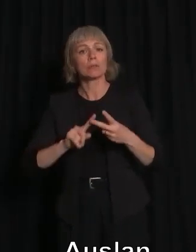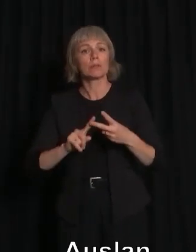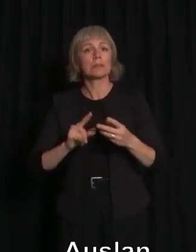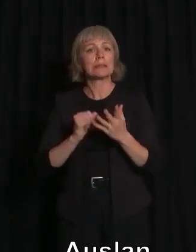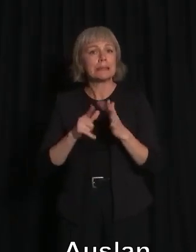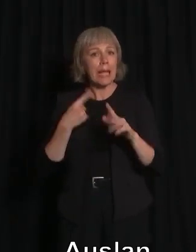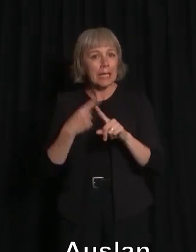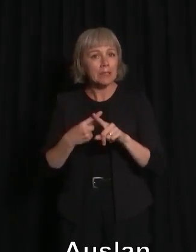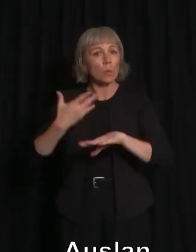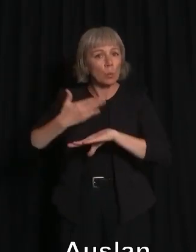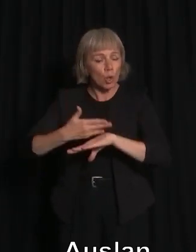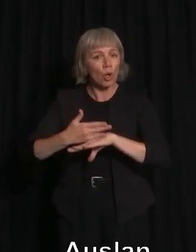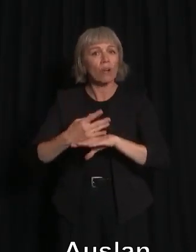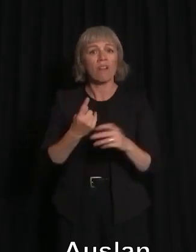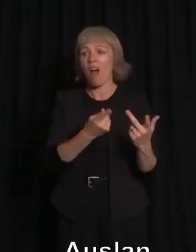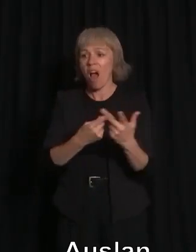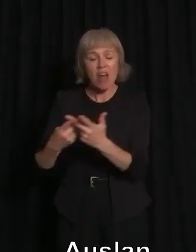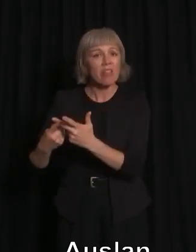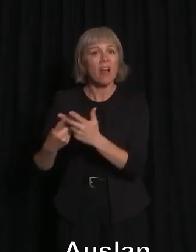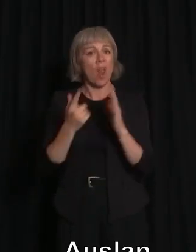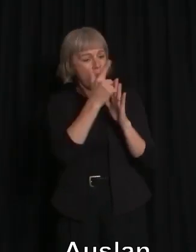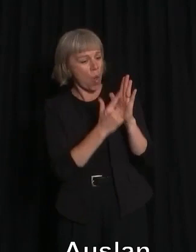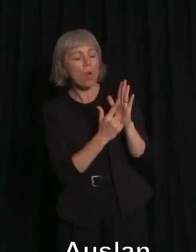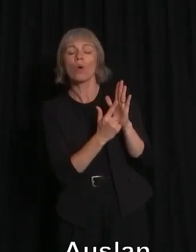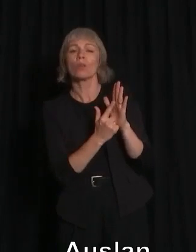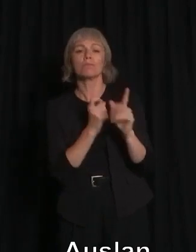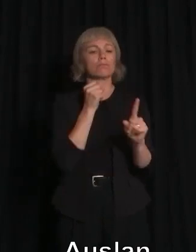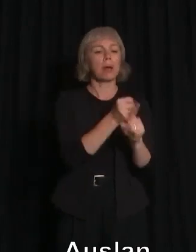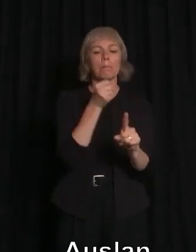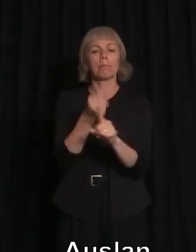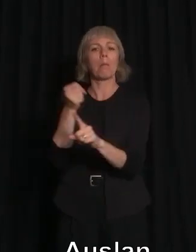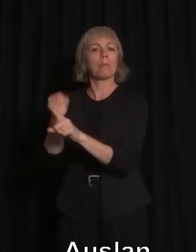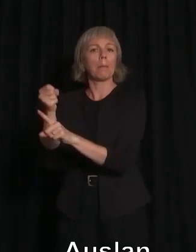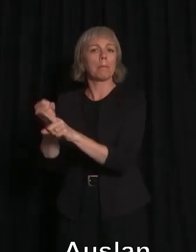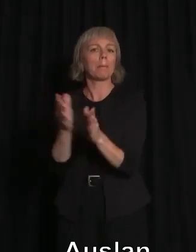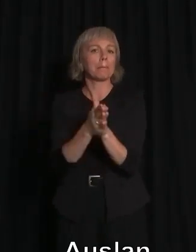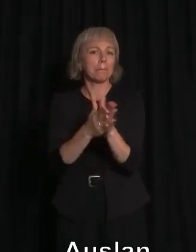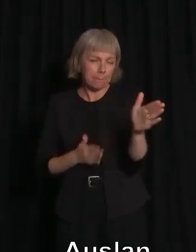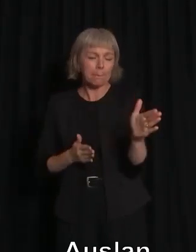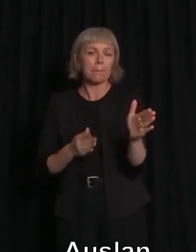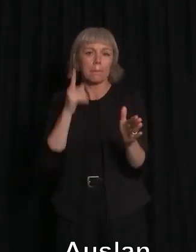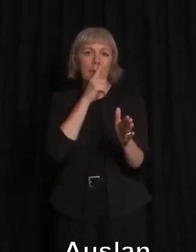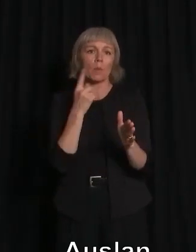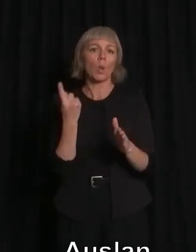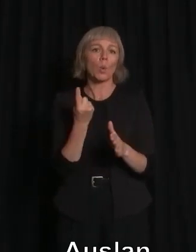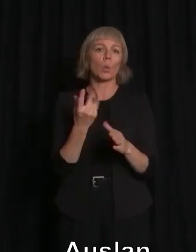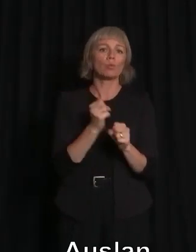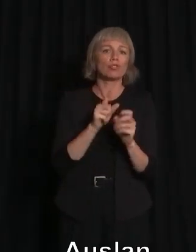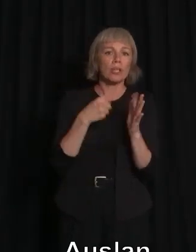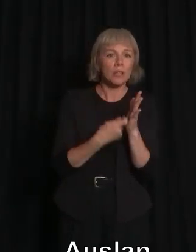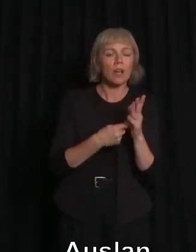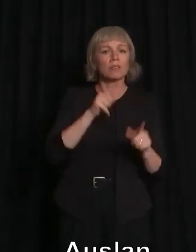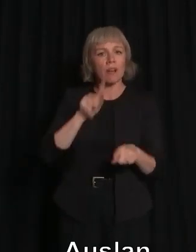also discriminatory effects based on sexual orientation and gender identity. Without